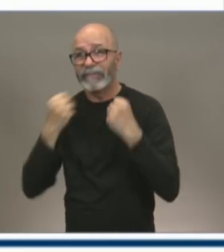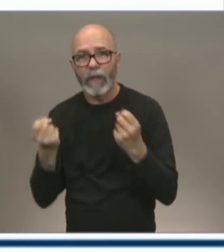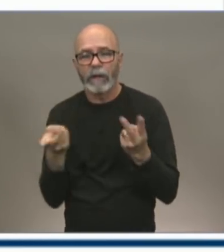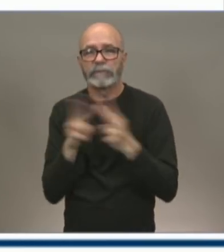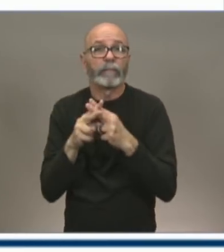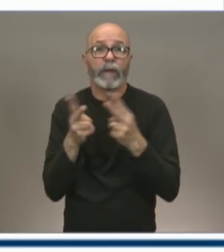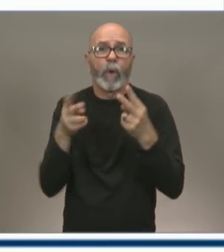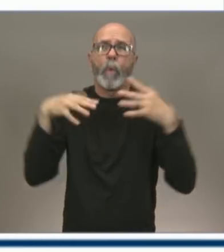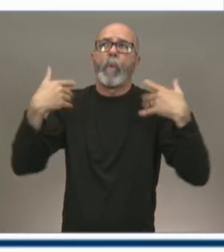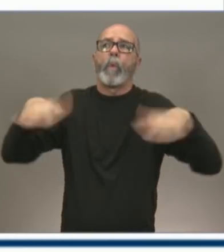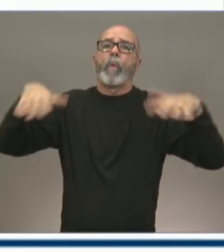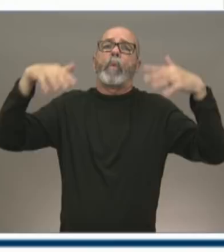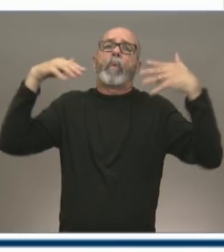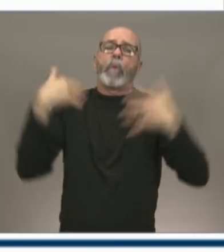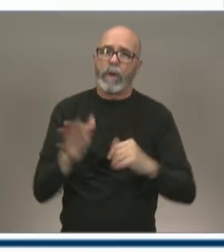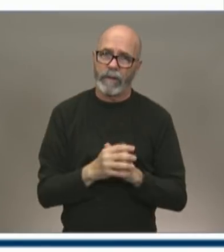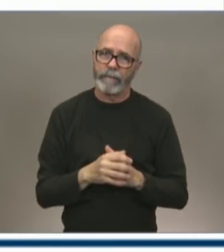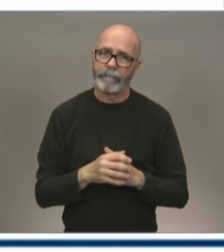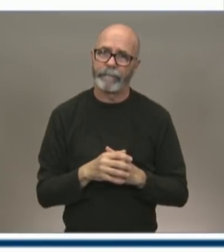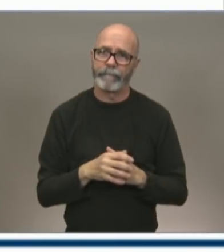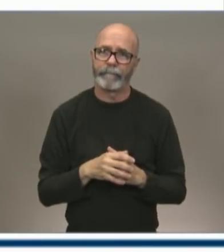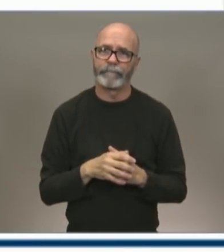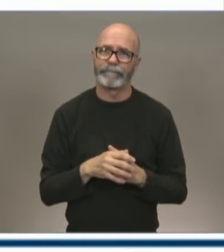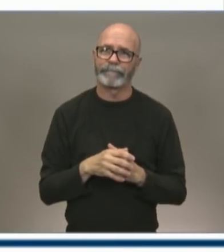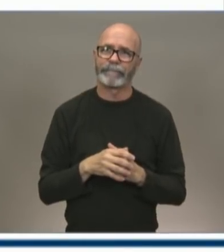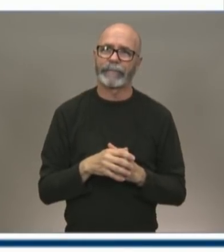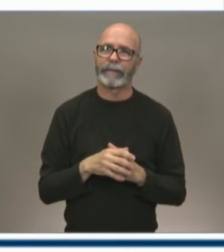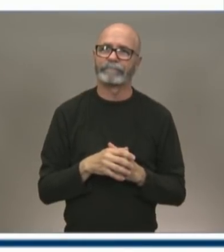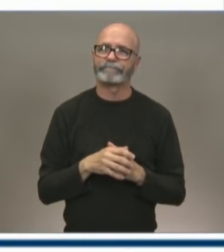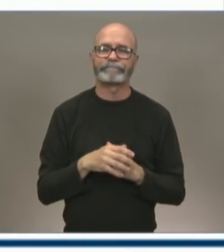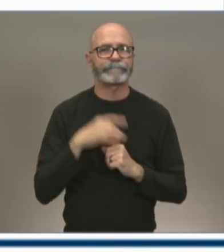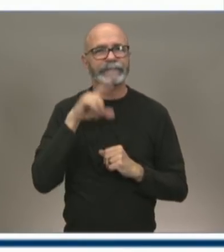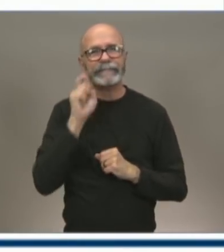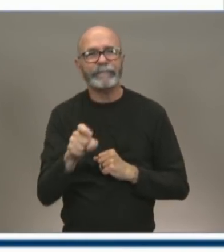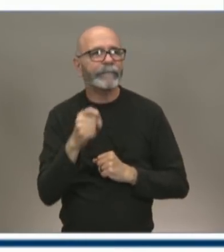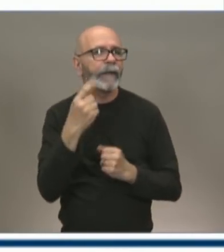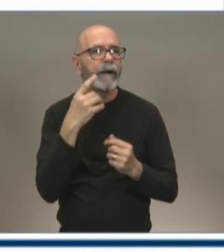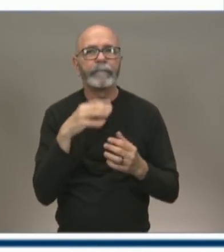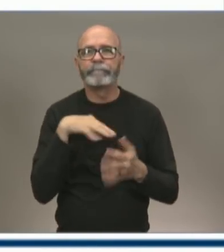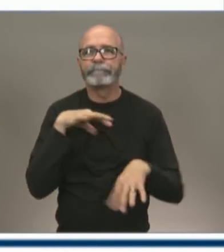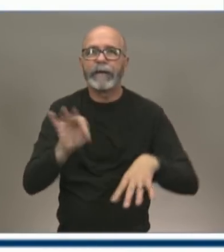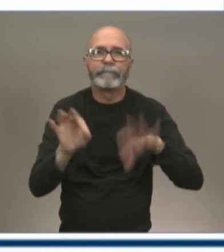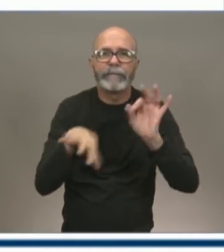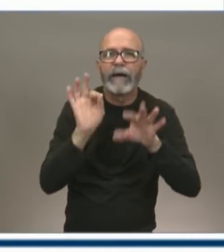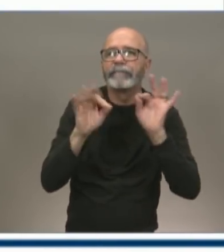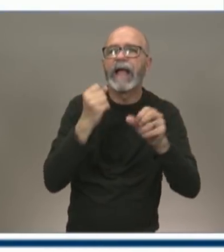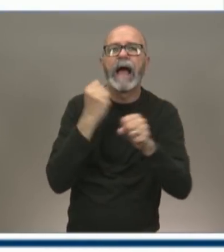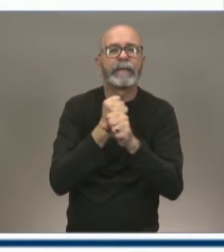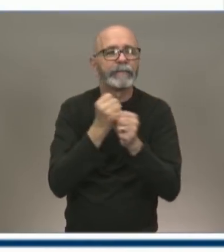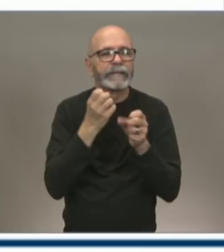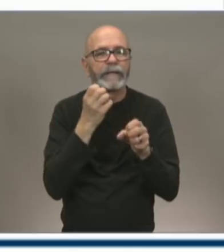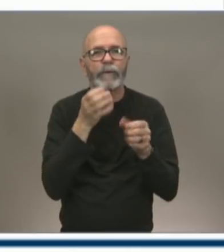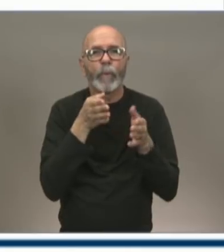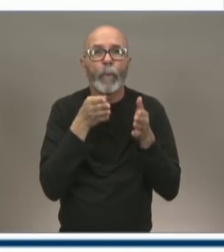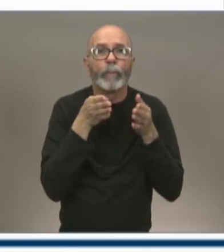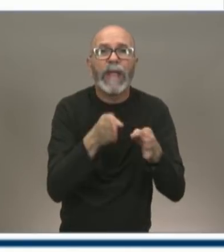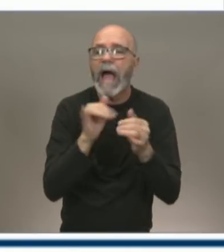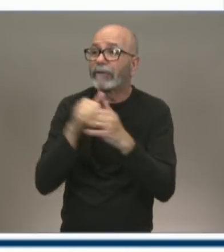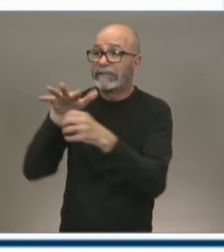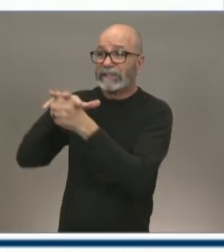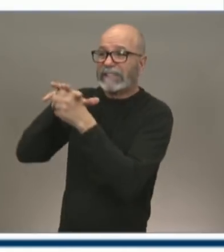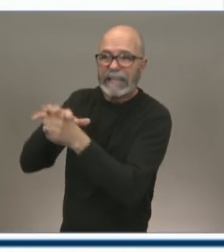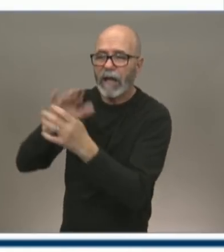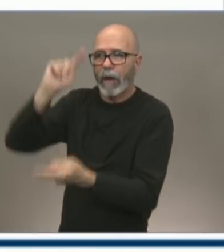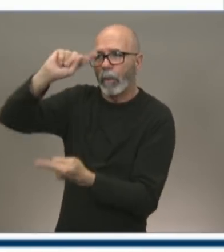have been required in countless ways to find healthy ways to decrease stress and deal with our difficult emotions while